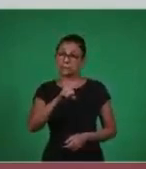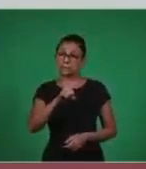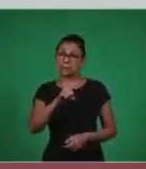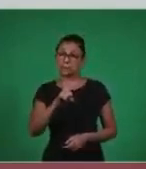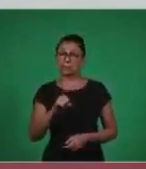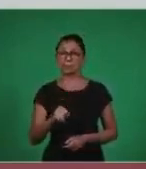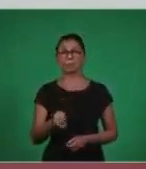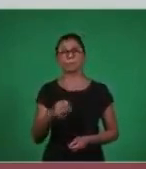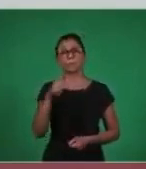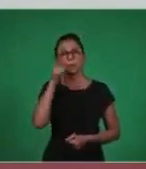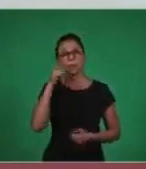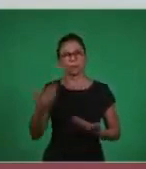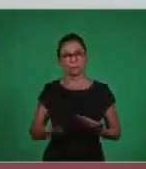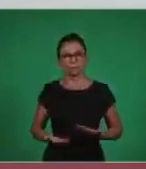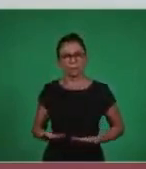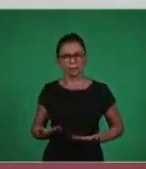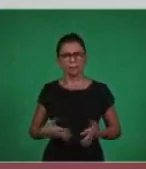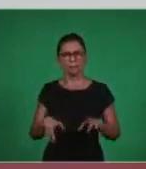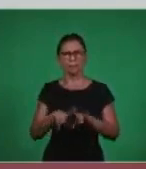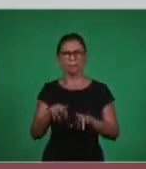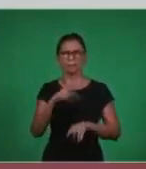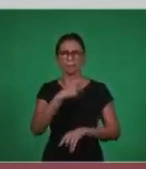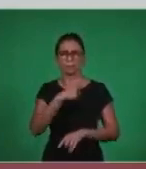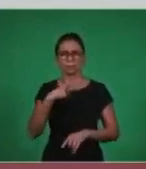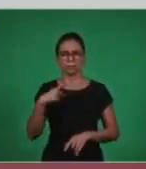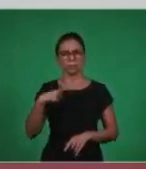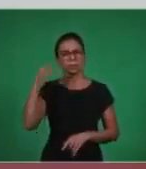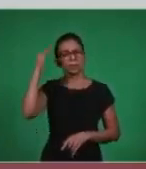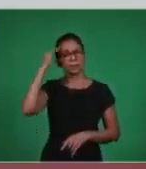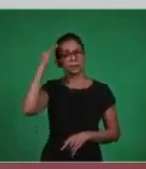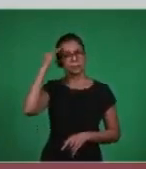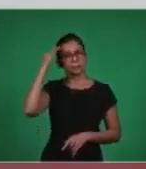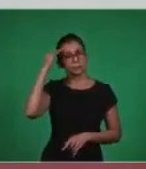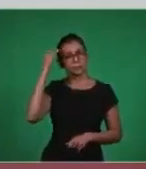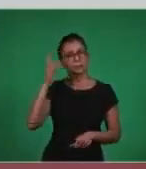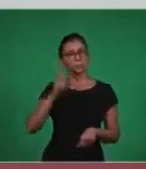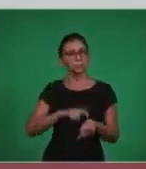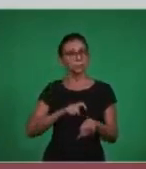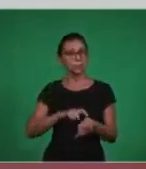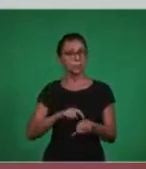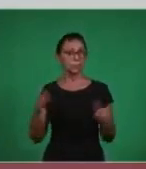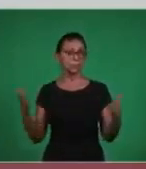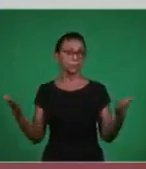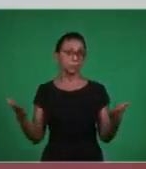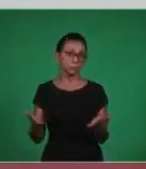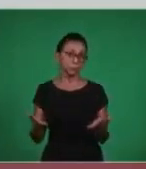they understand the moment in which we are living. Normally,